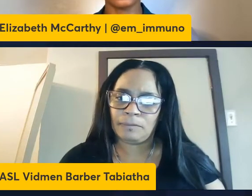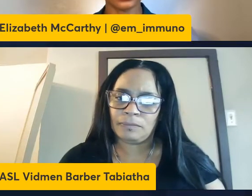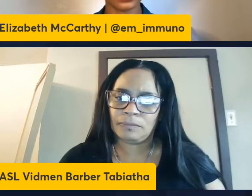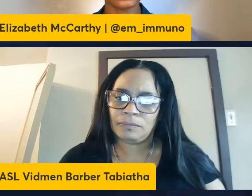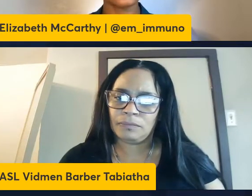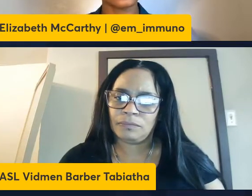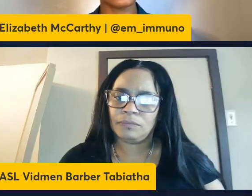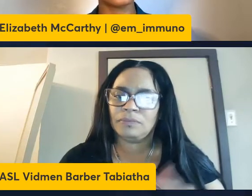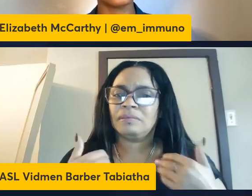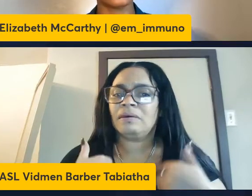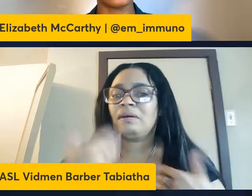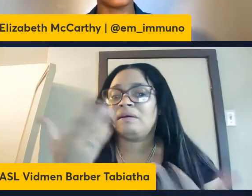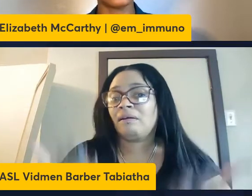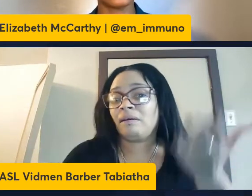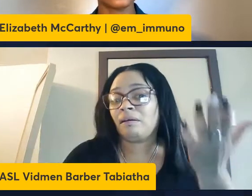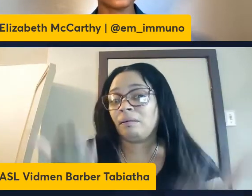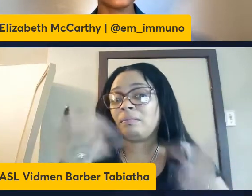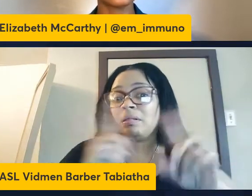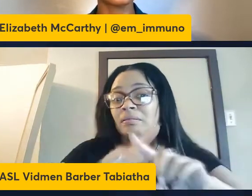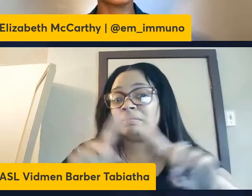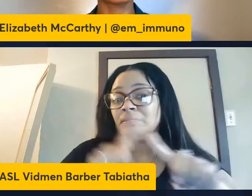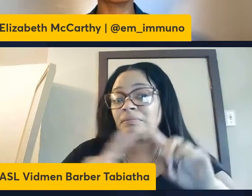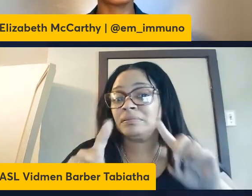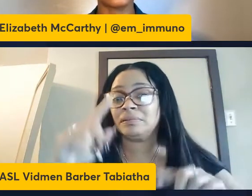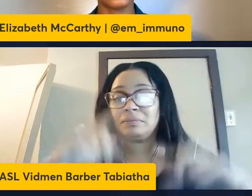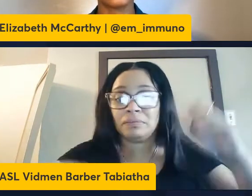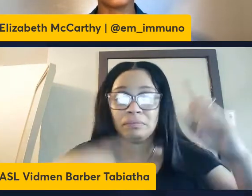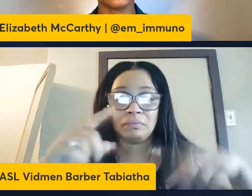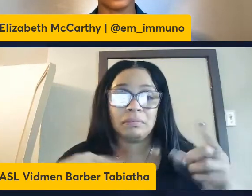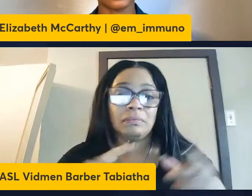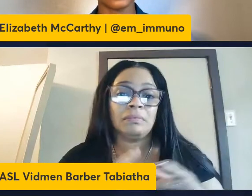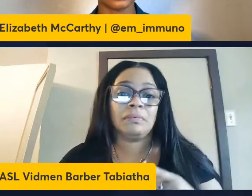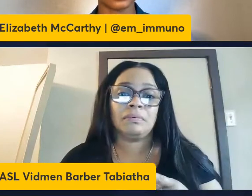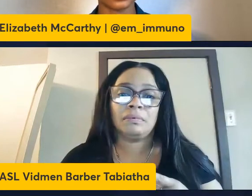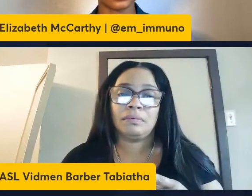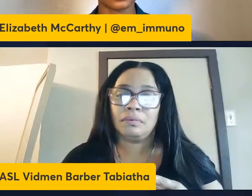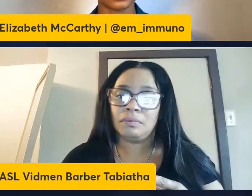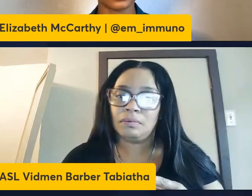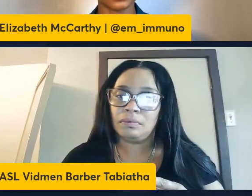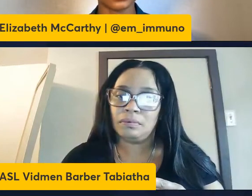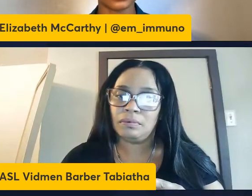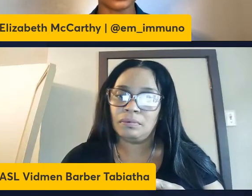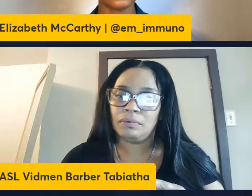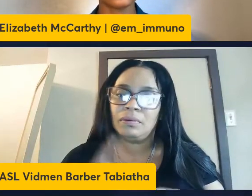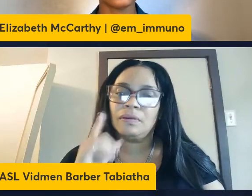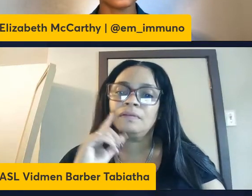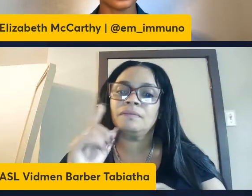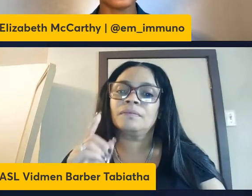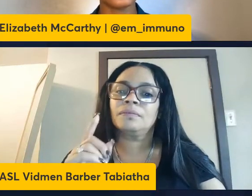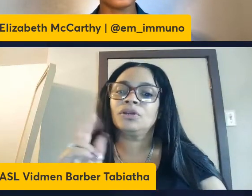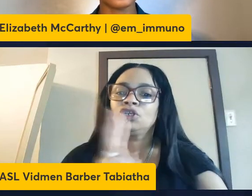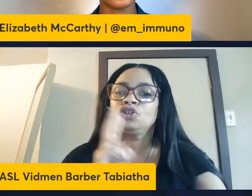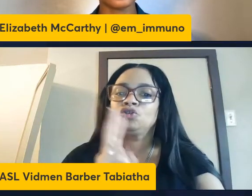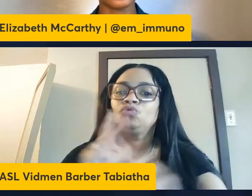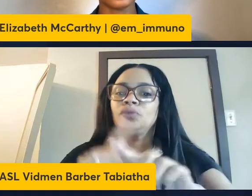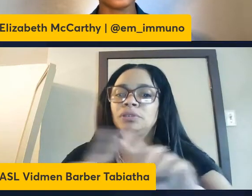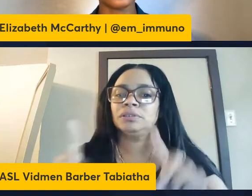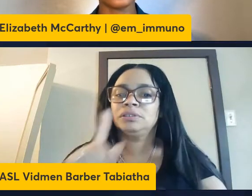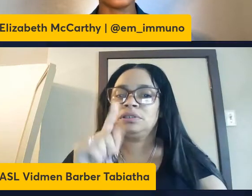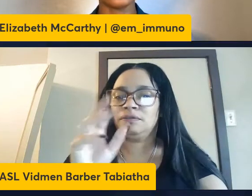have probably a different scale and they have probably different uses. And so we hear